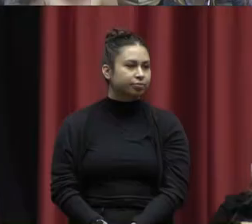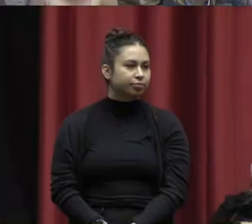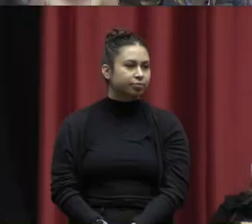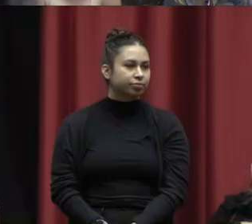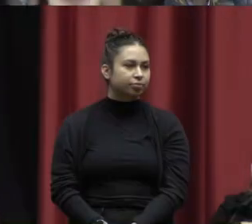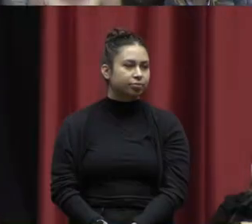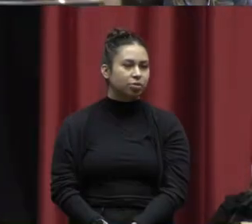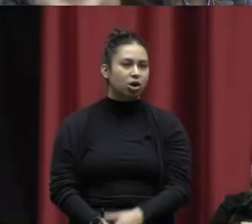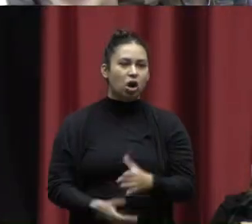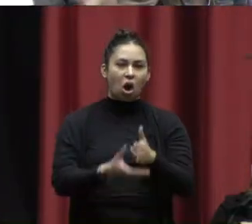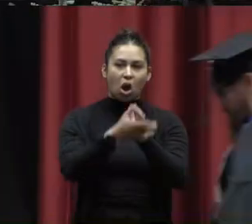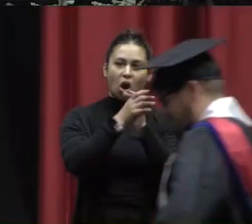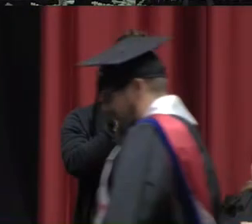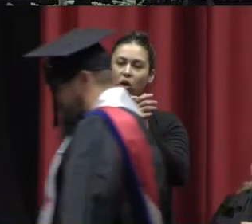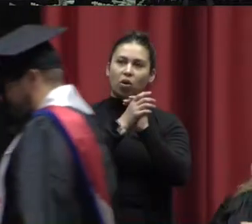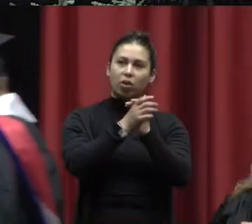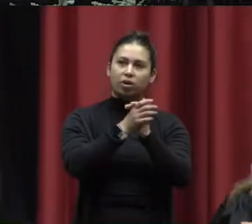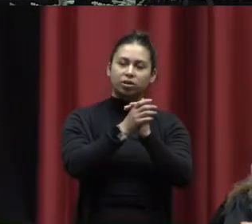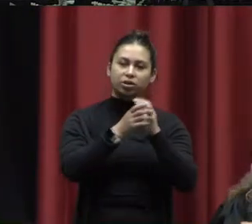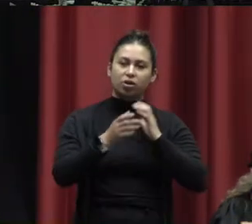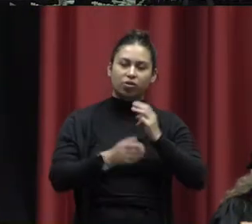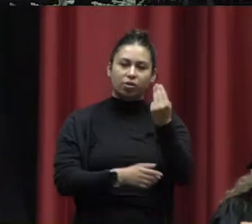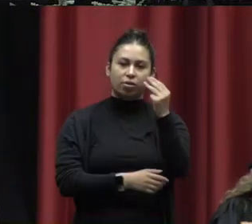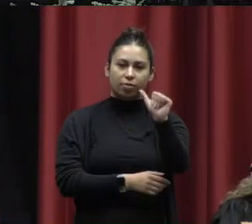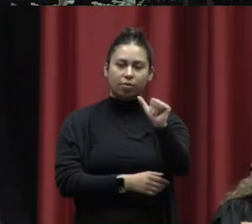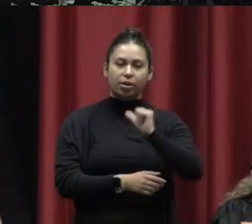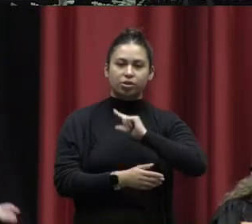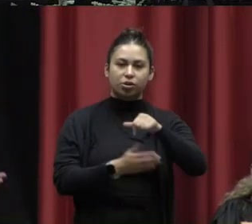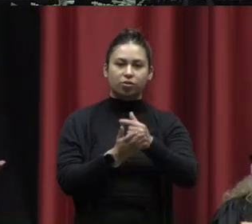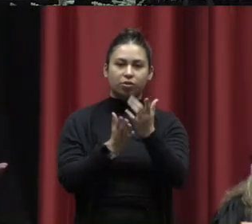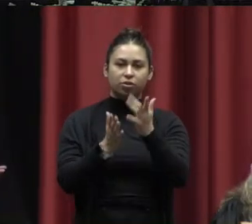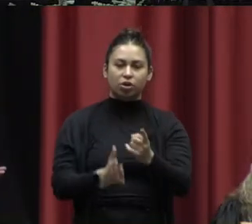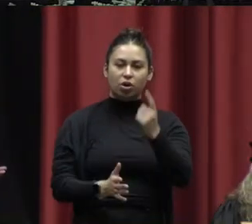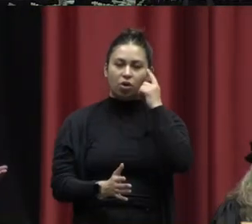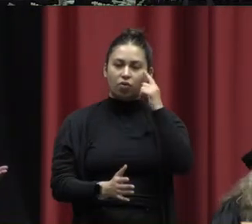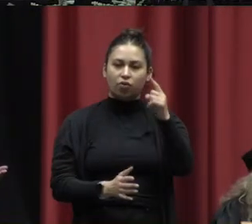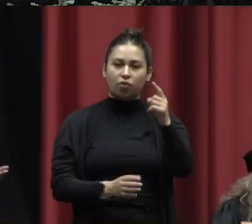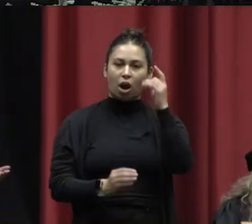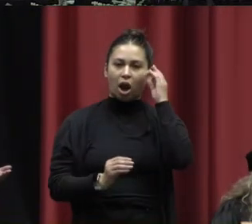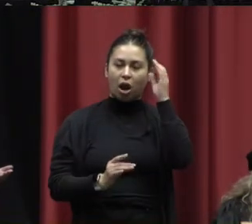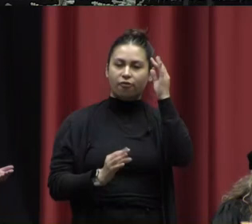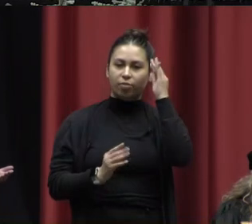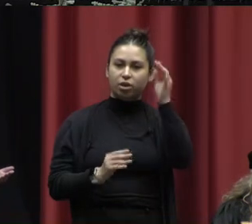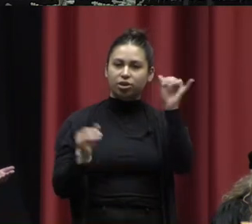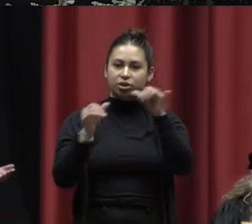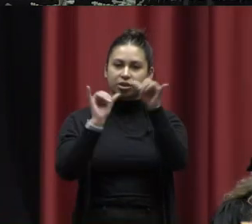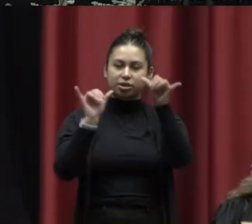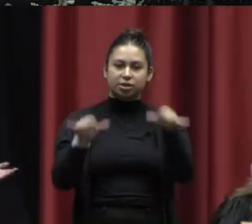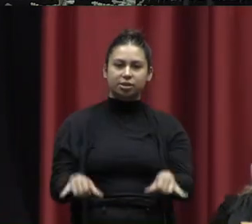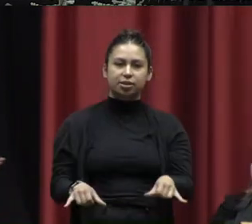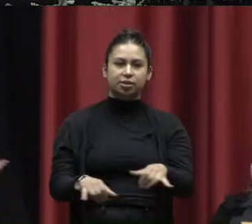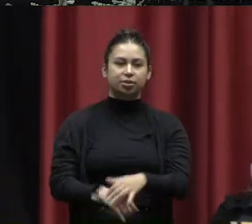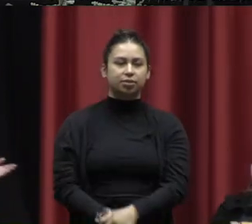And congratulations to our Master of Science in Information Systems and Assurance graduates.